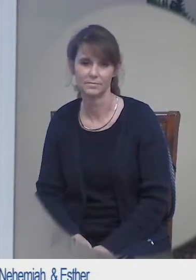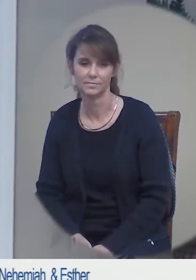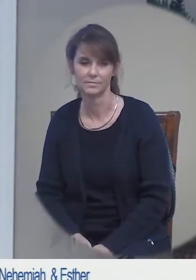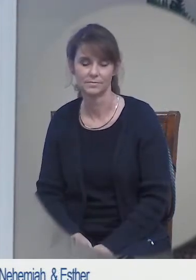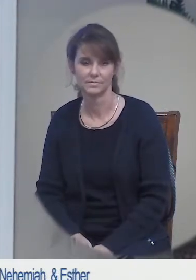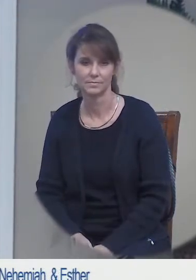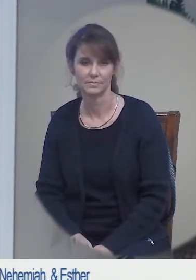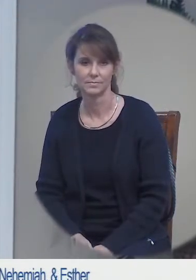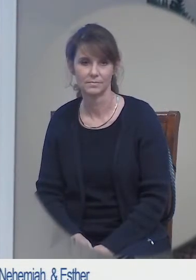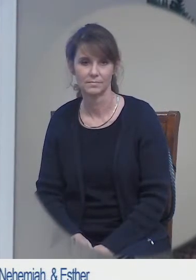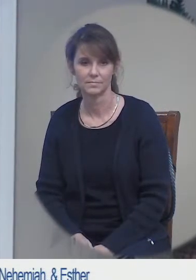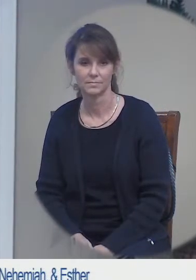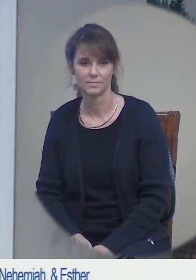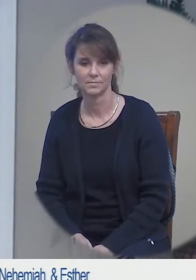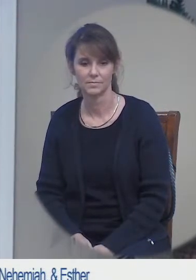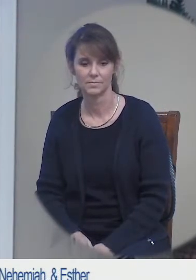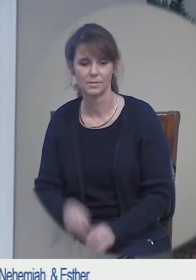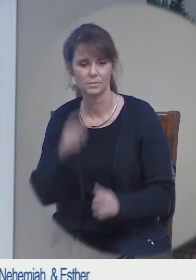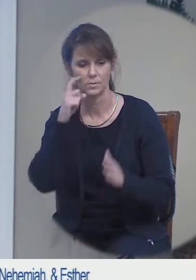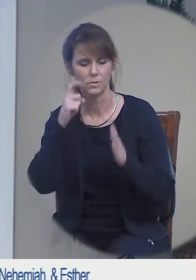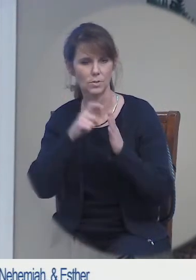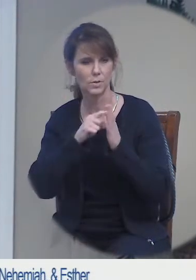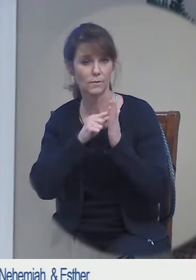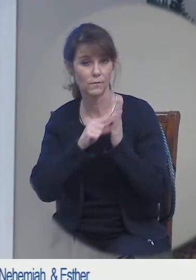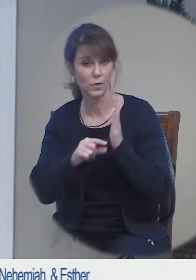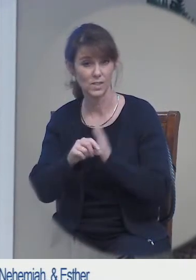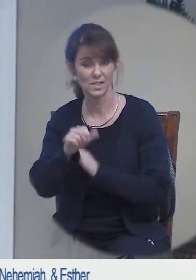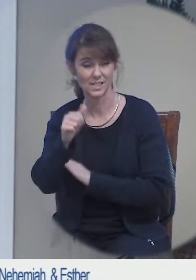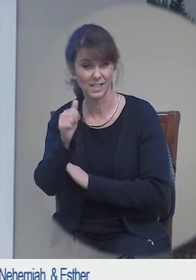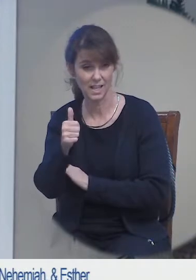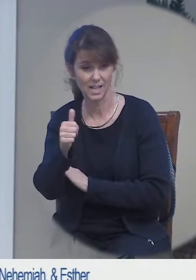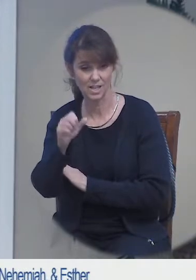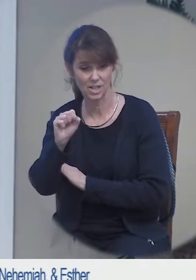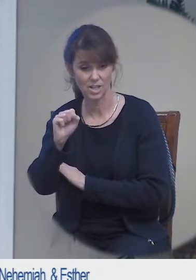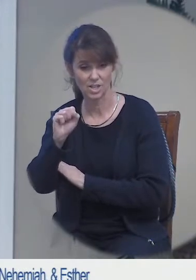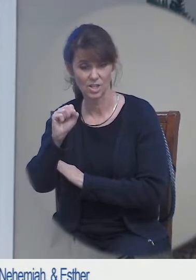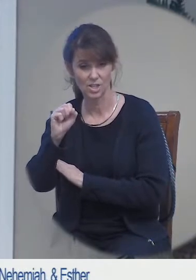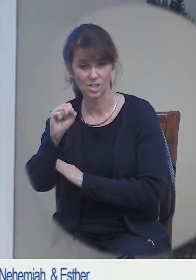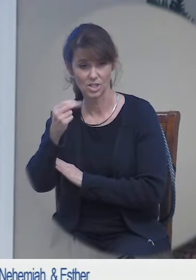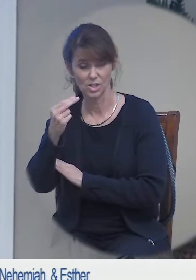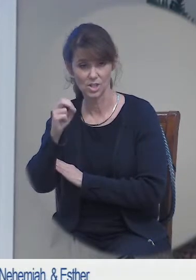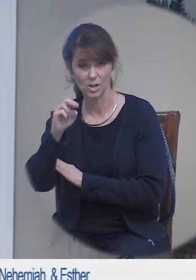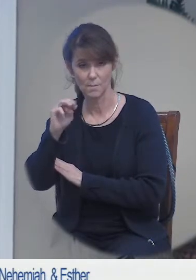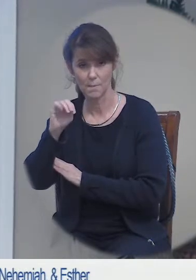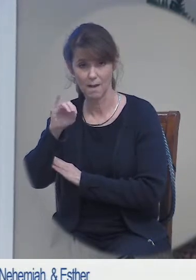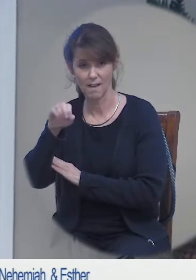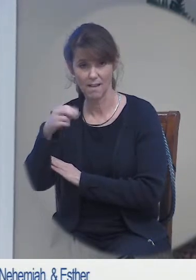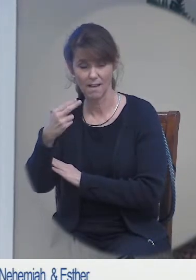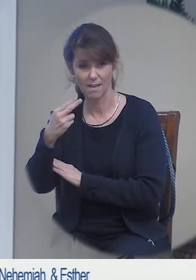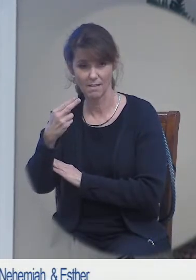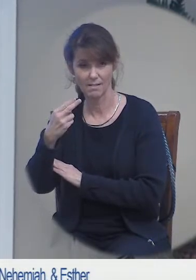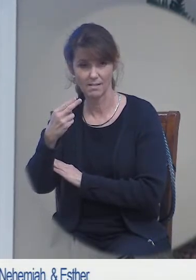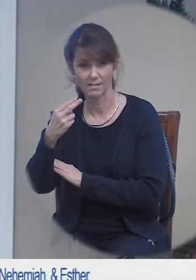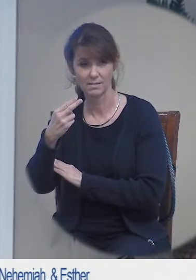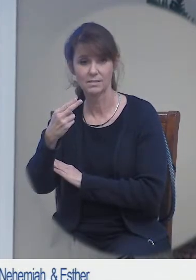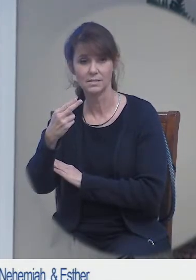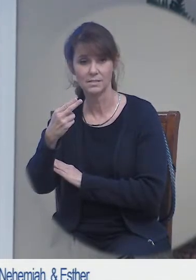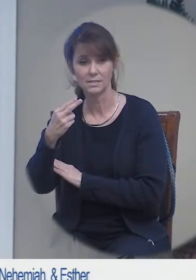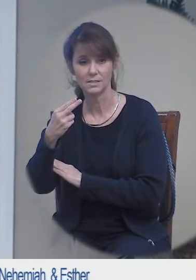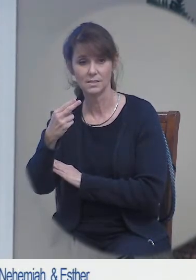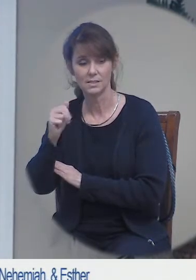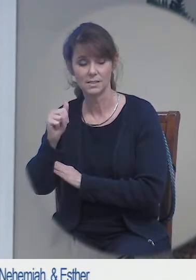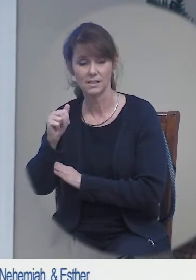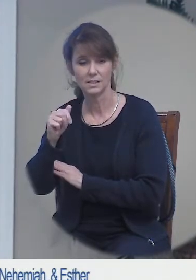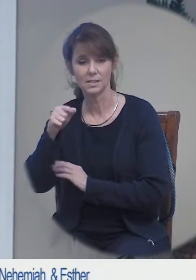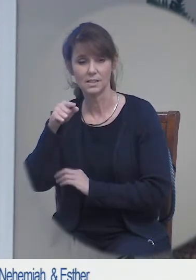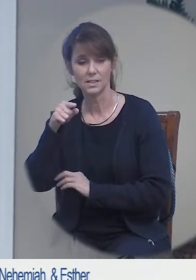we have in verse 10, Shemaiah, the son of Delaiah, the son of Mehetabel, who was shut in